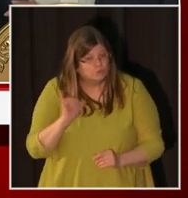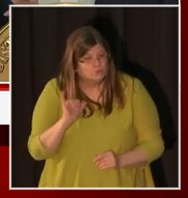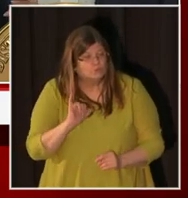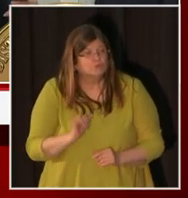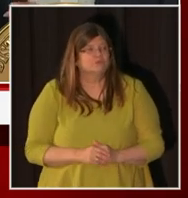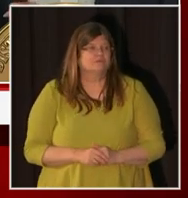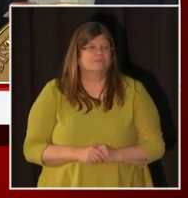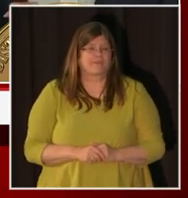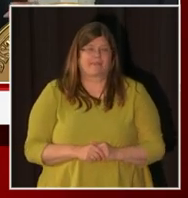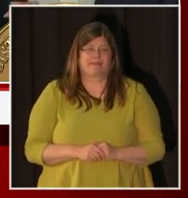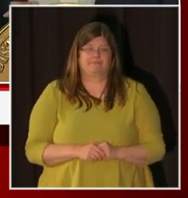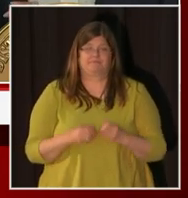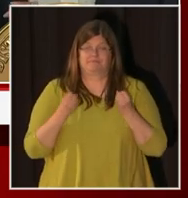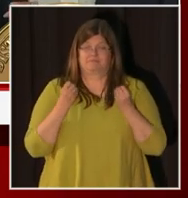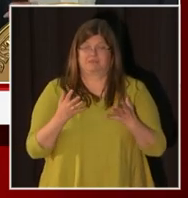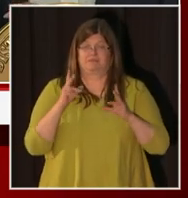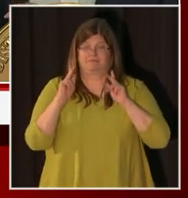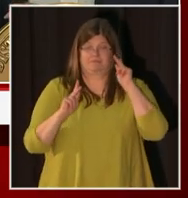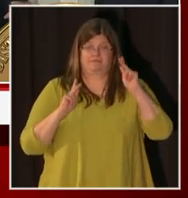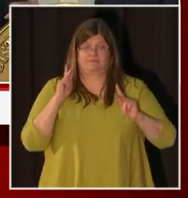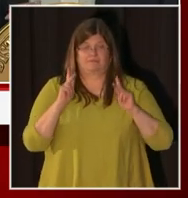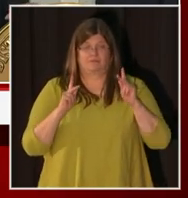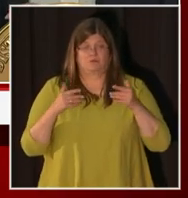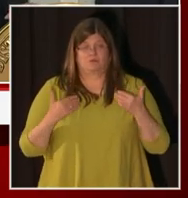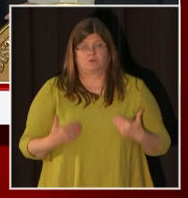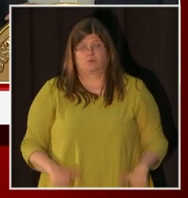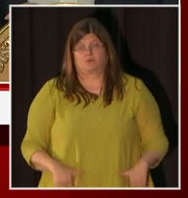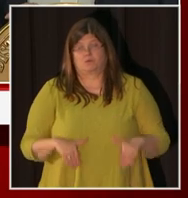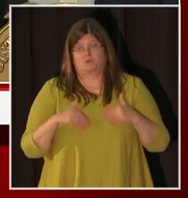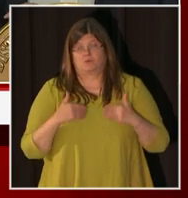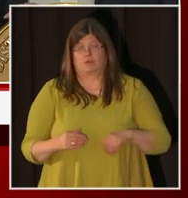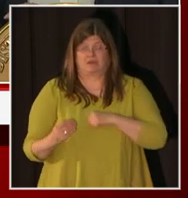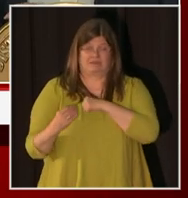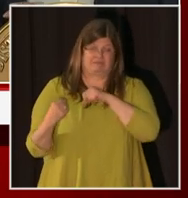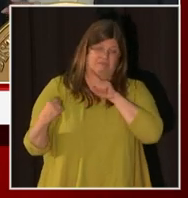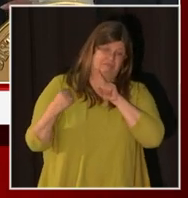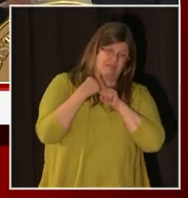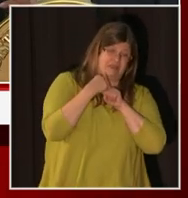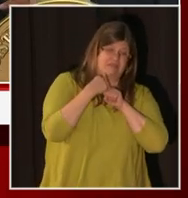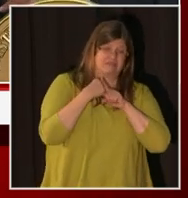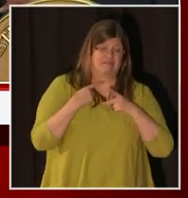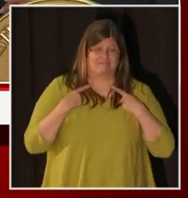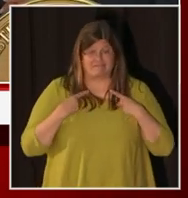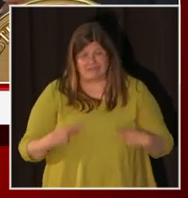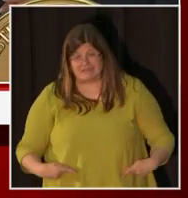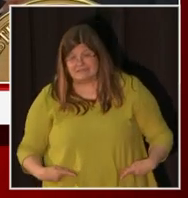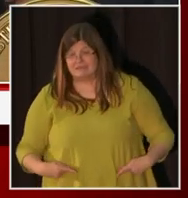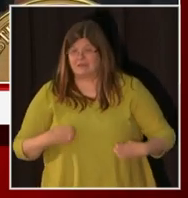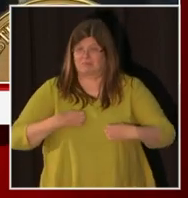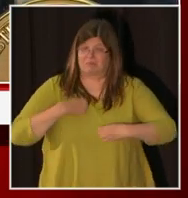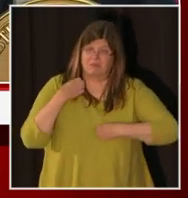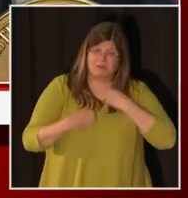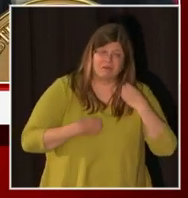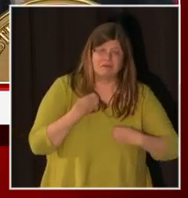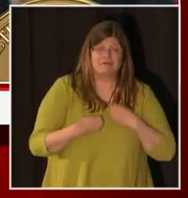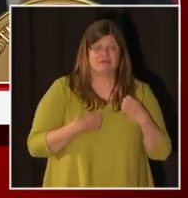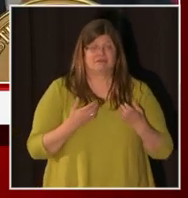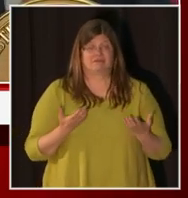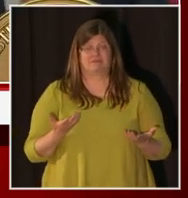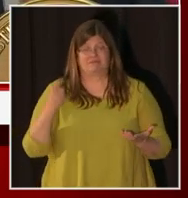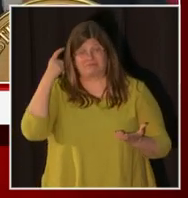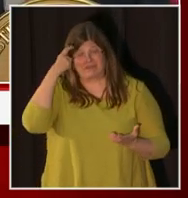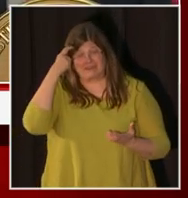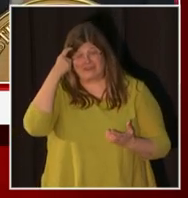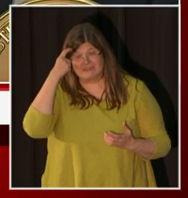affected in different ways by this pandemic, physically, emotionally, and financially. And no matter how